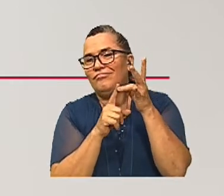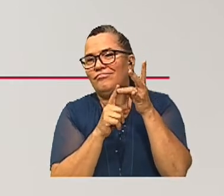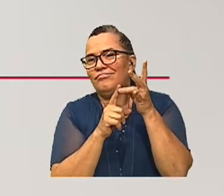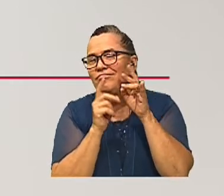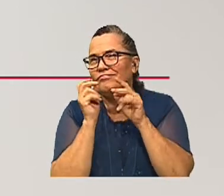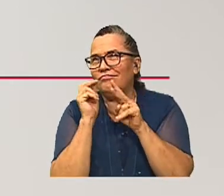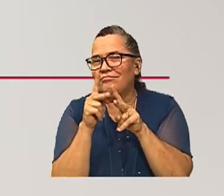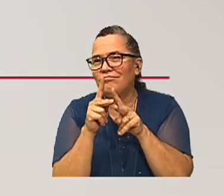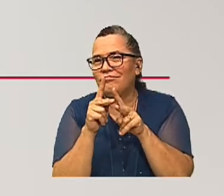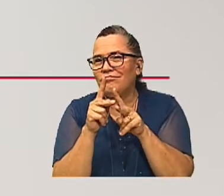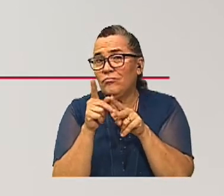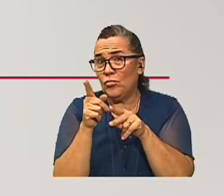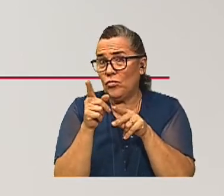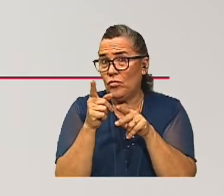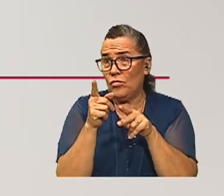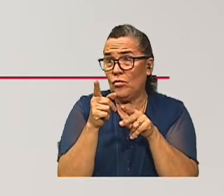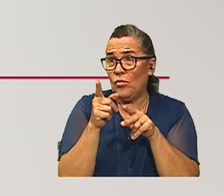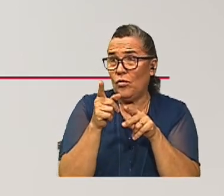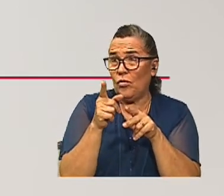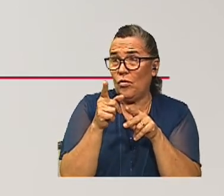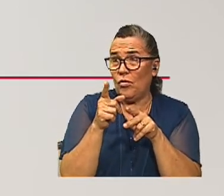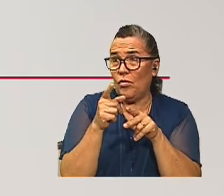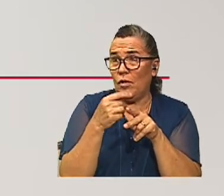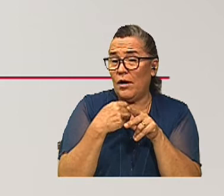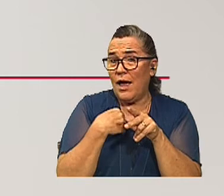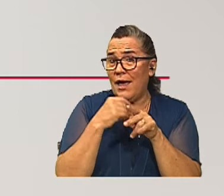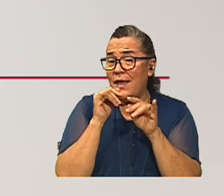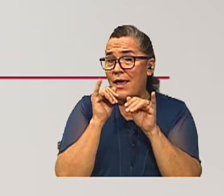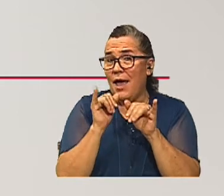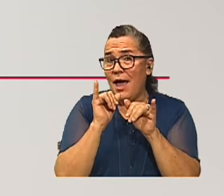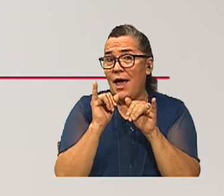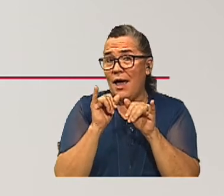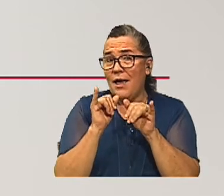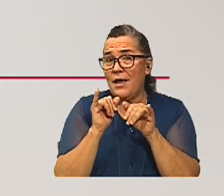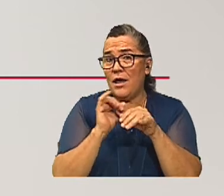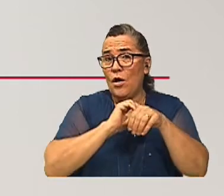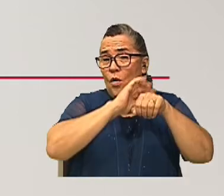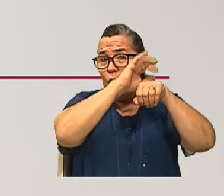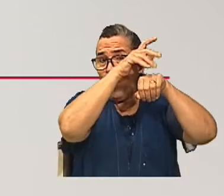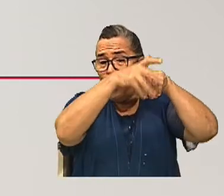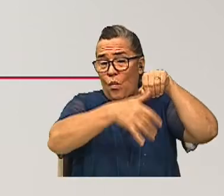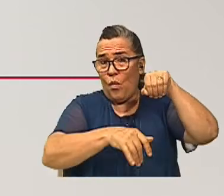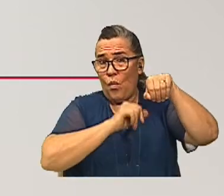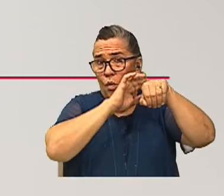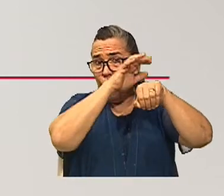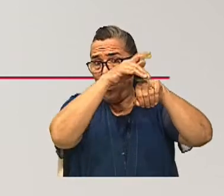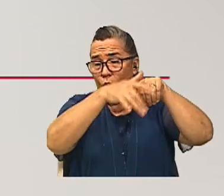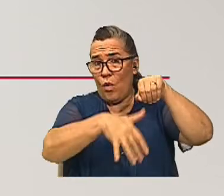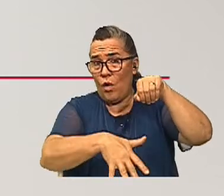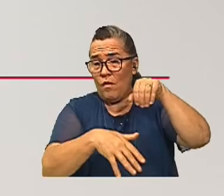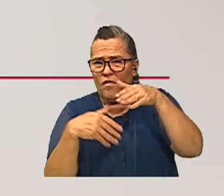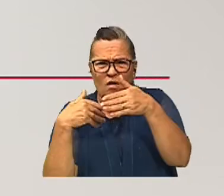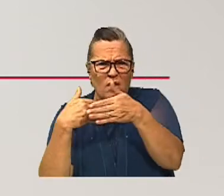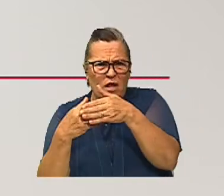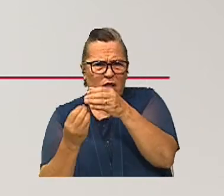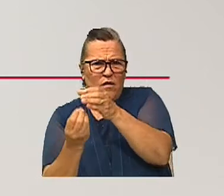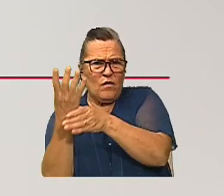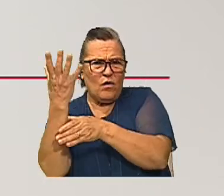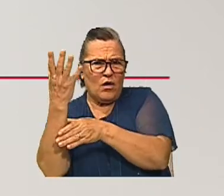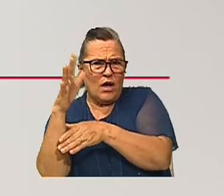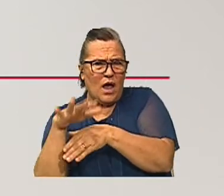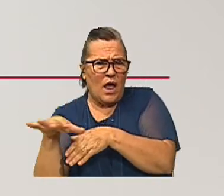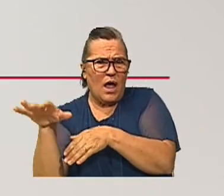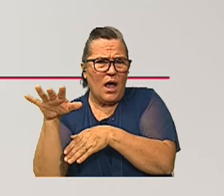Okay, let's see if you have a hand read. Is there any waterfall near Adenal volcano?